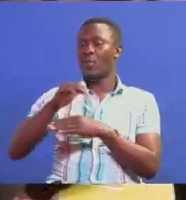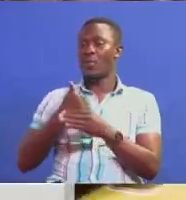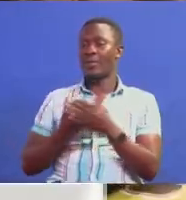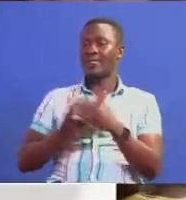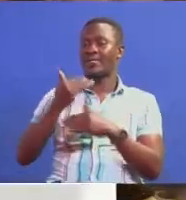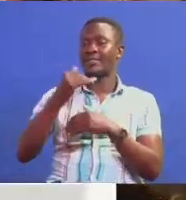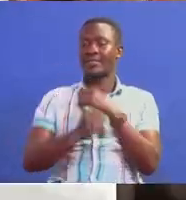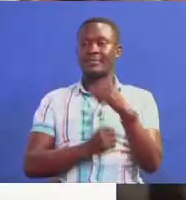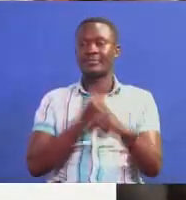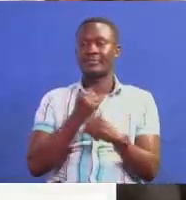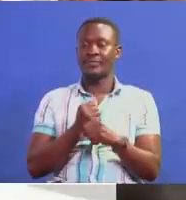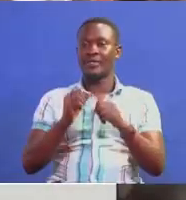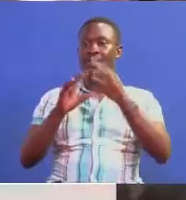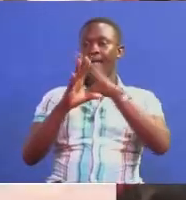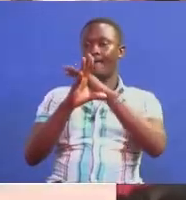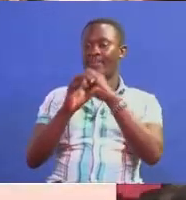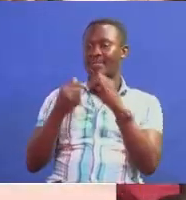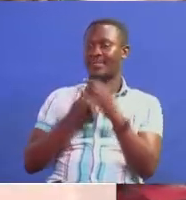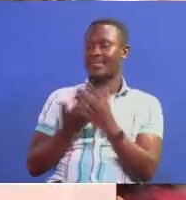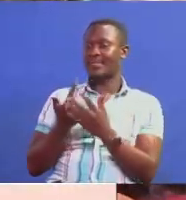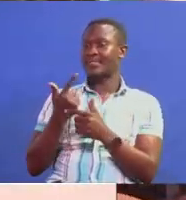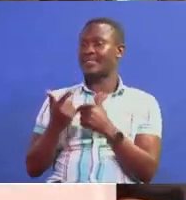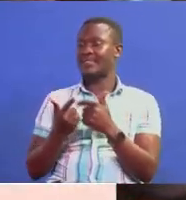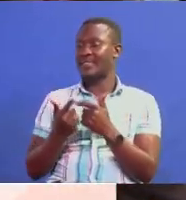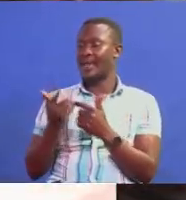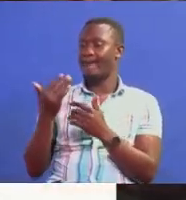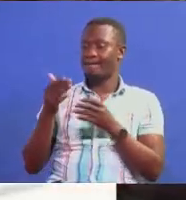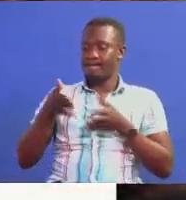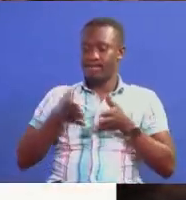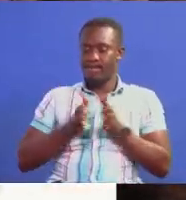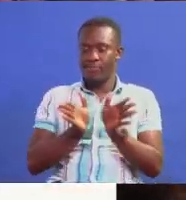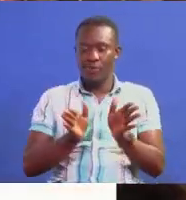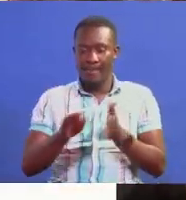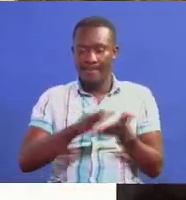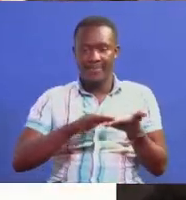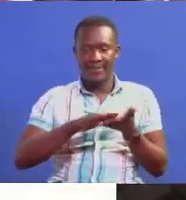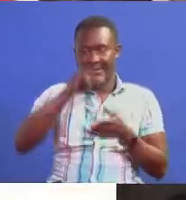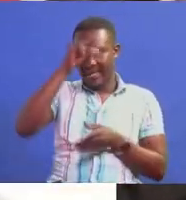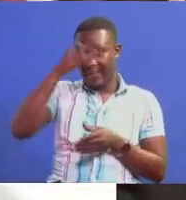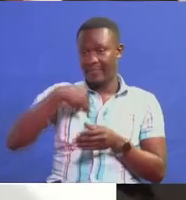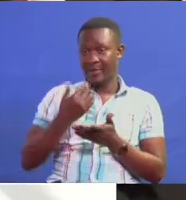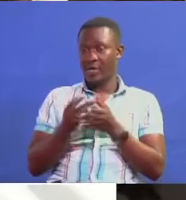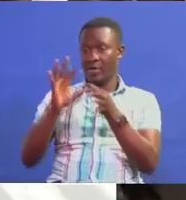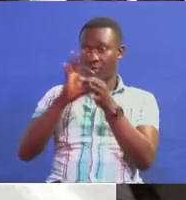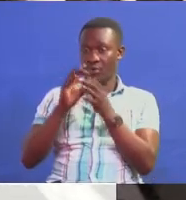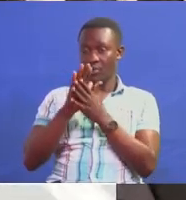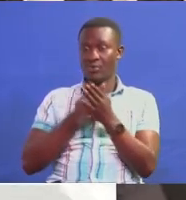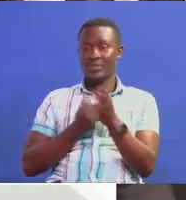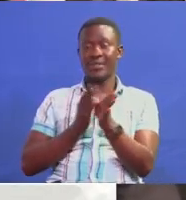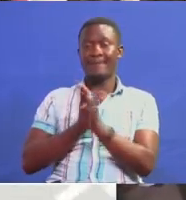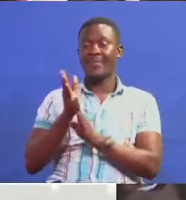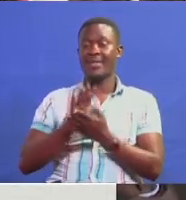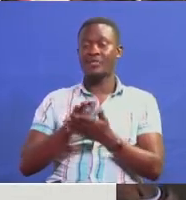next year. The president further backed his broad-based government, emphasizing that unity was key to